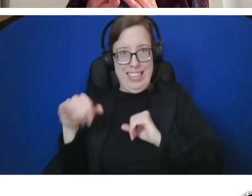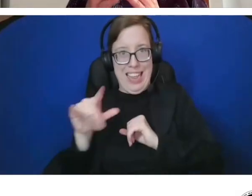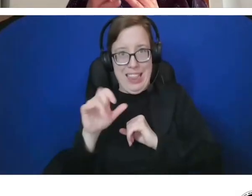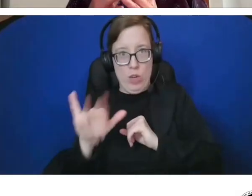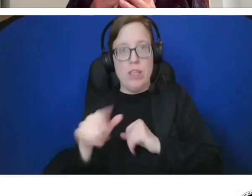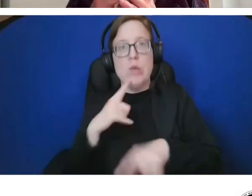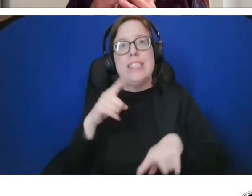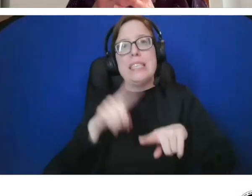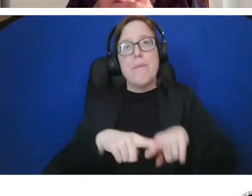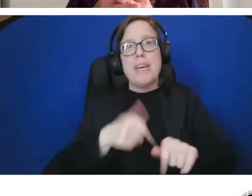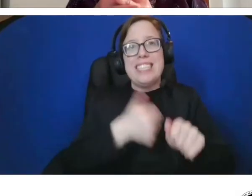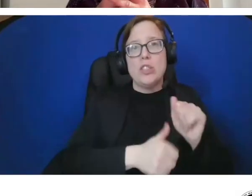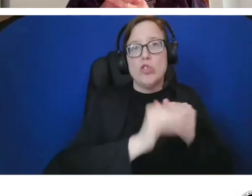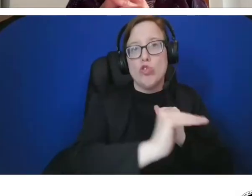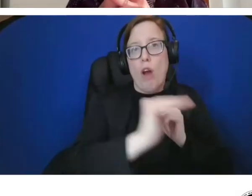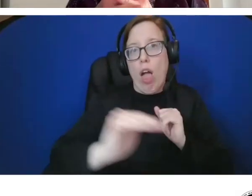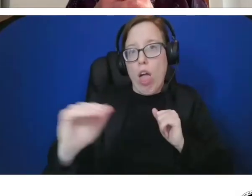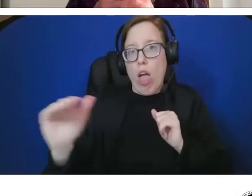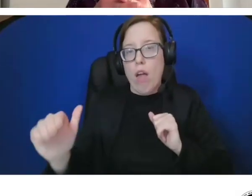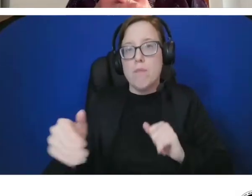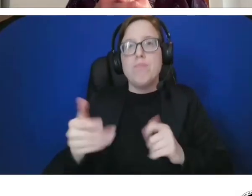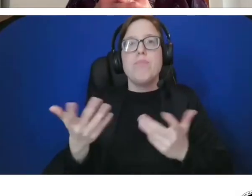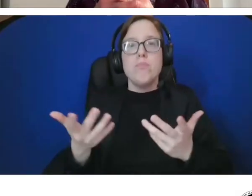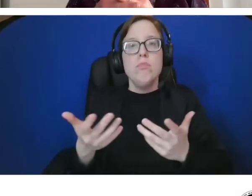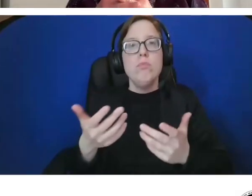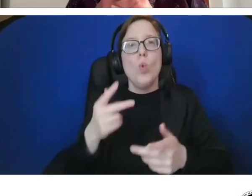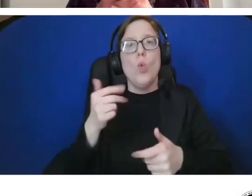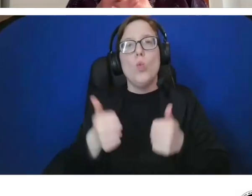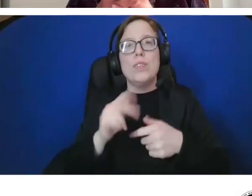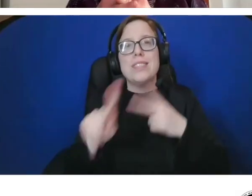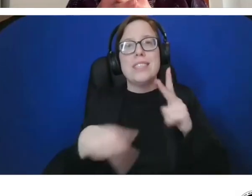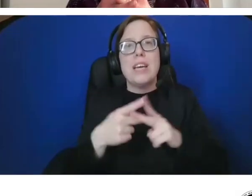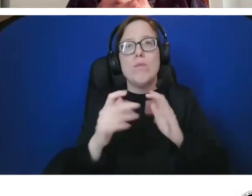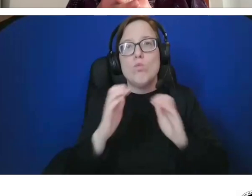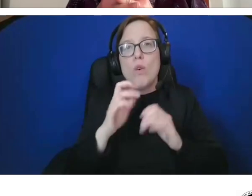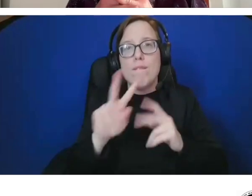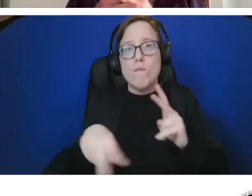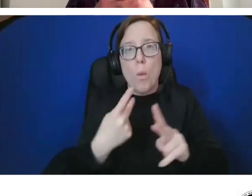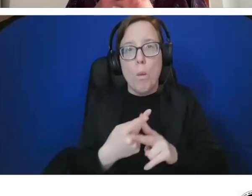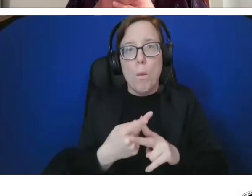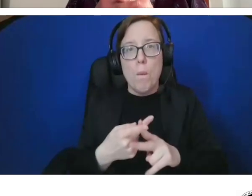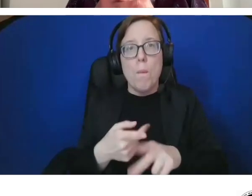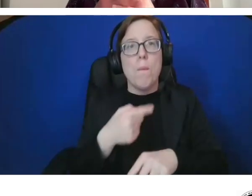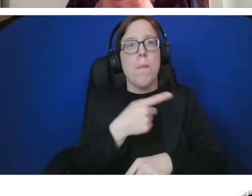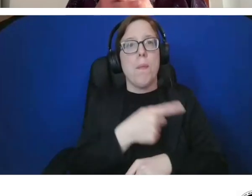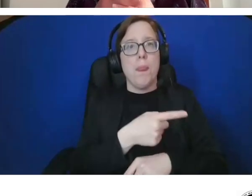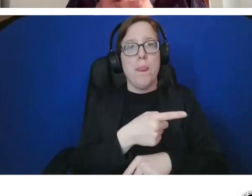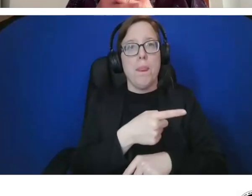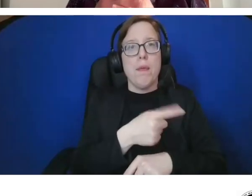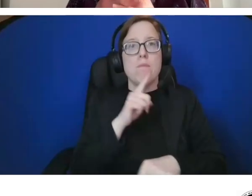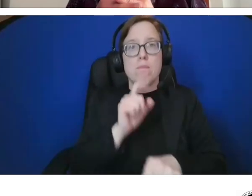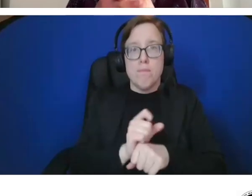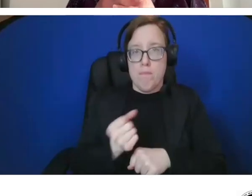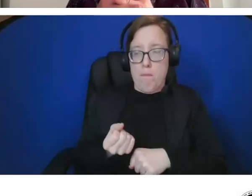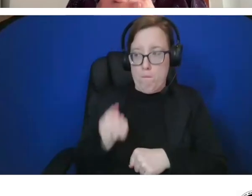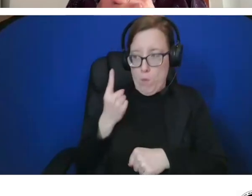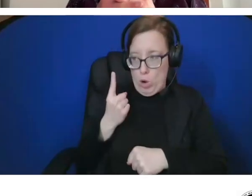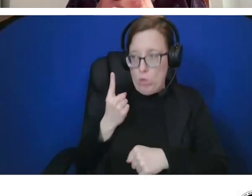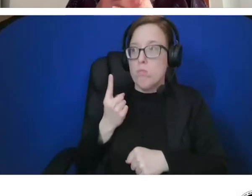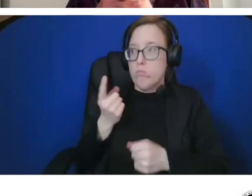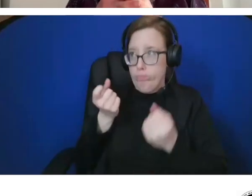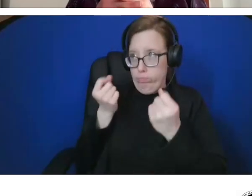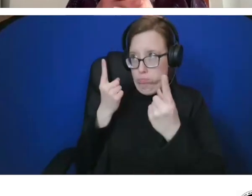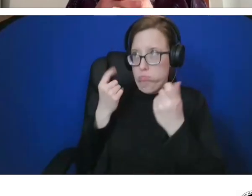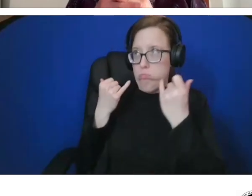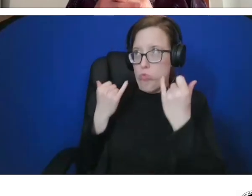it would depend on each child and which communication form they most comprehend right